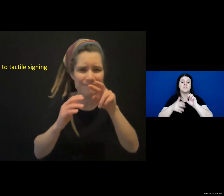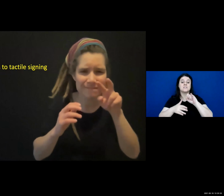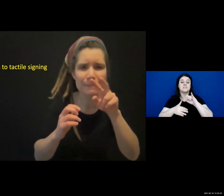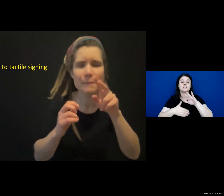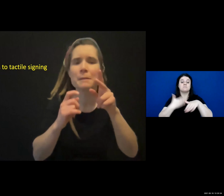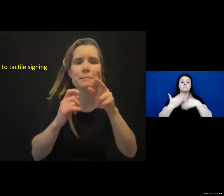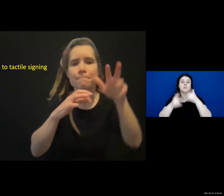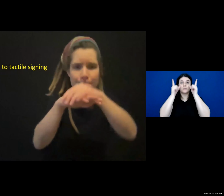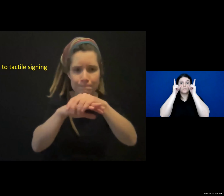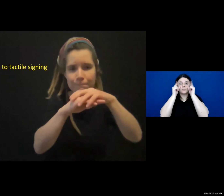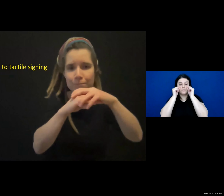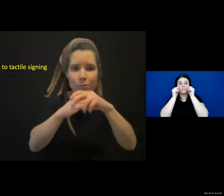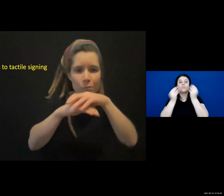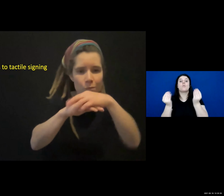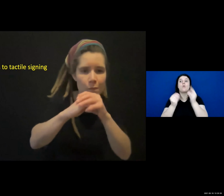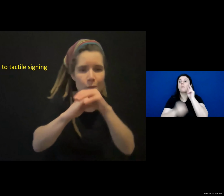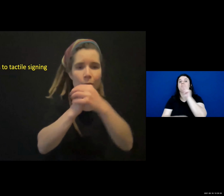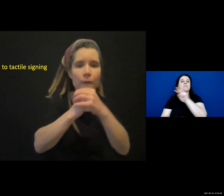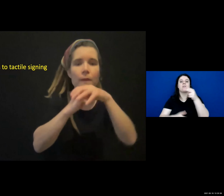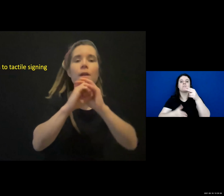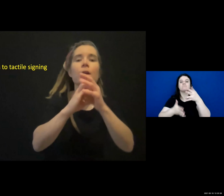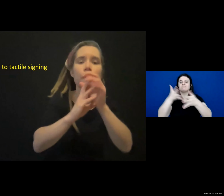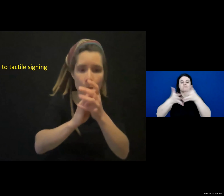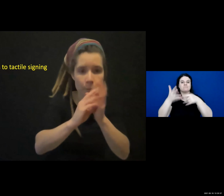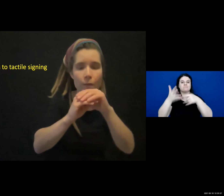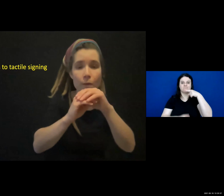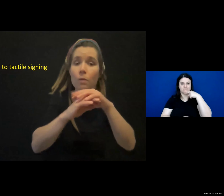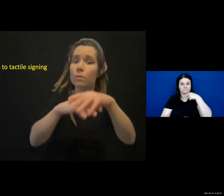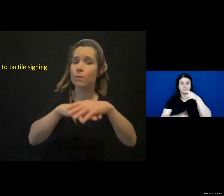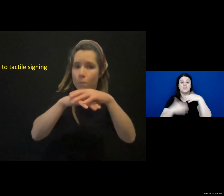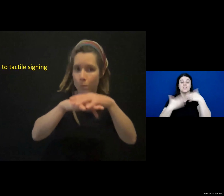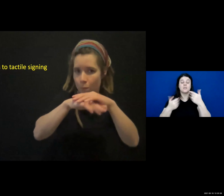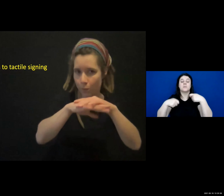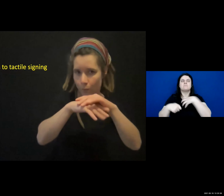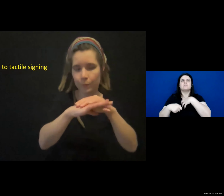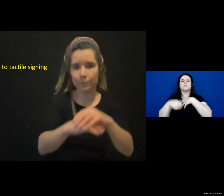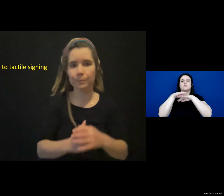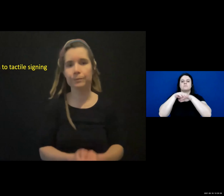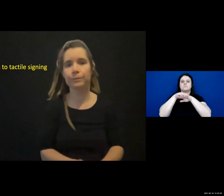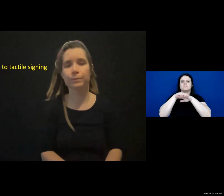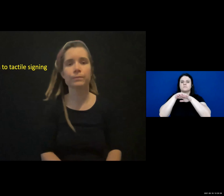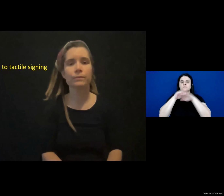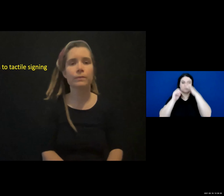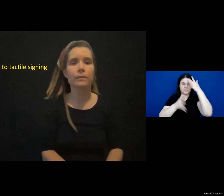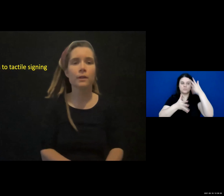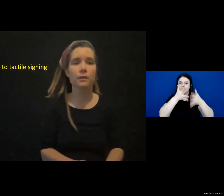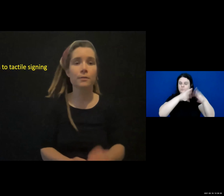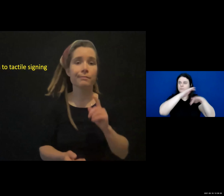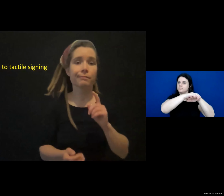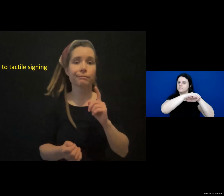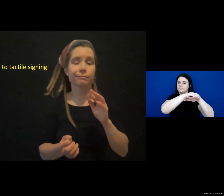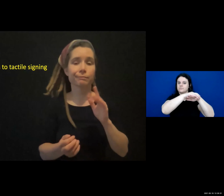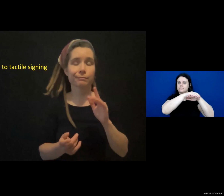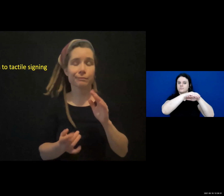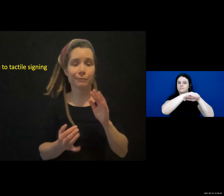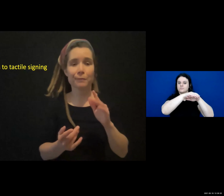and more difficult to see the signs. So they start to feel what a person is signing, and then they